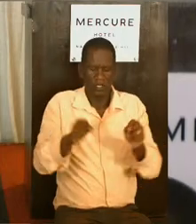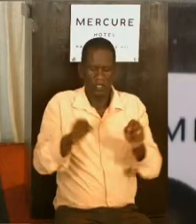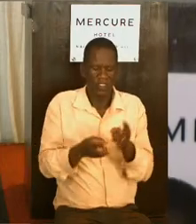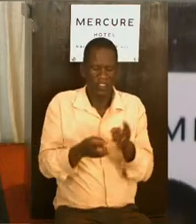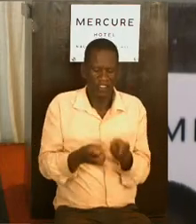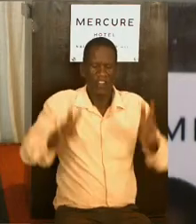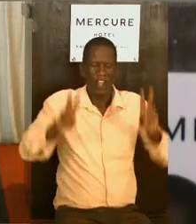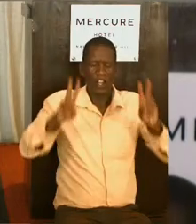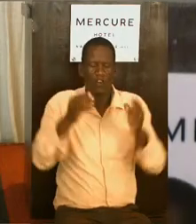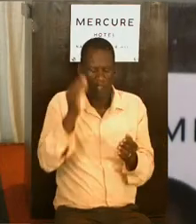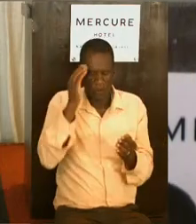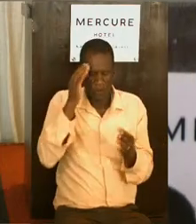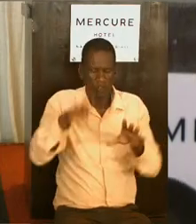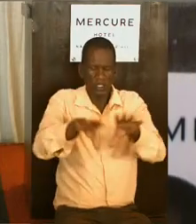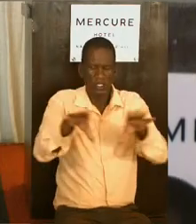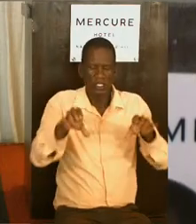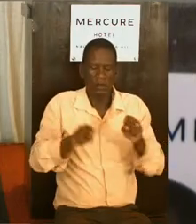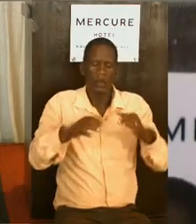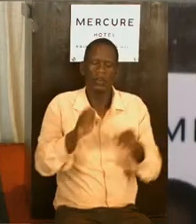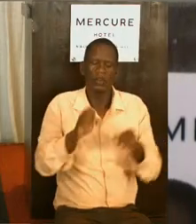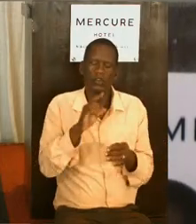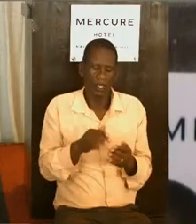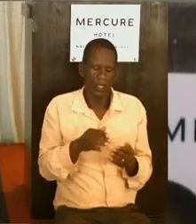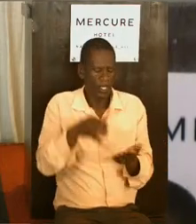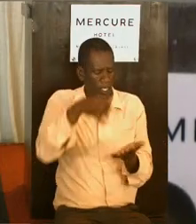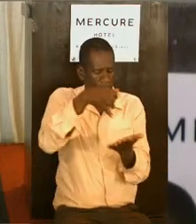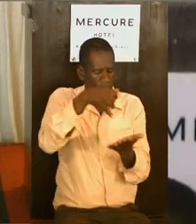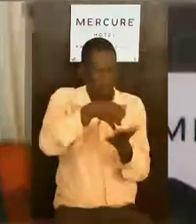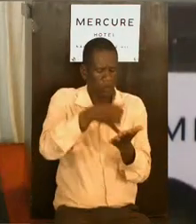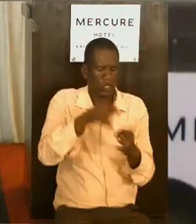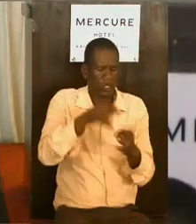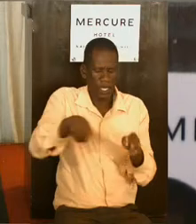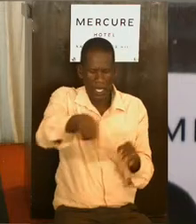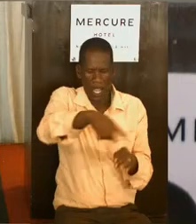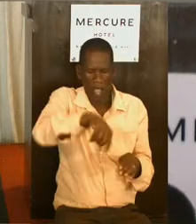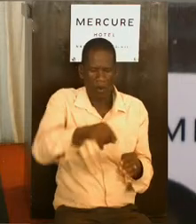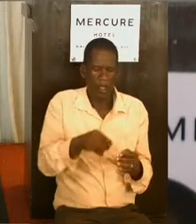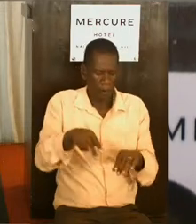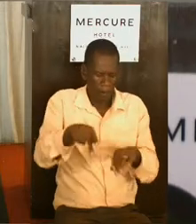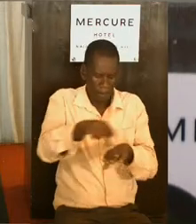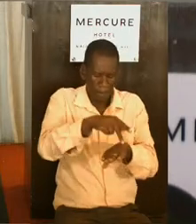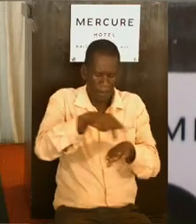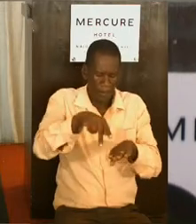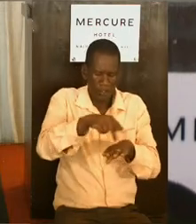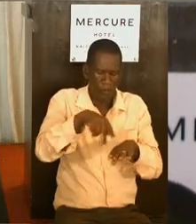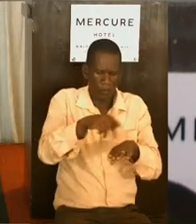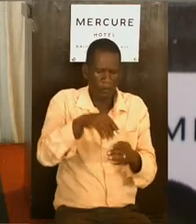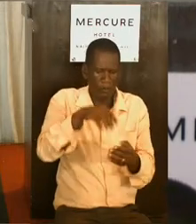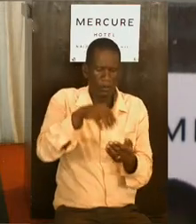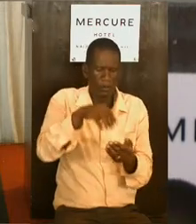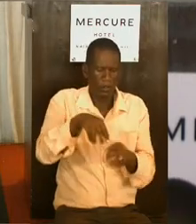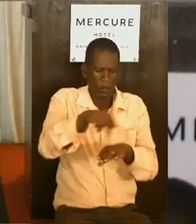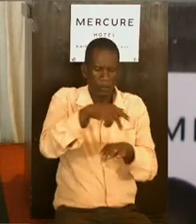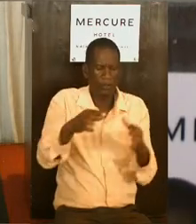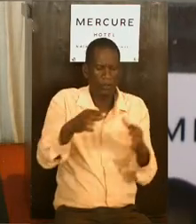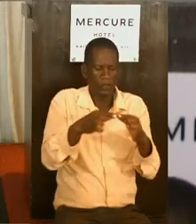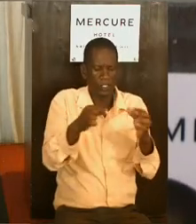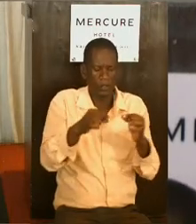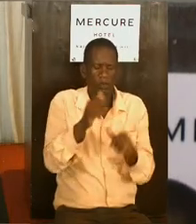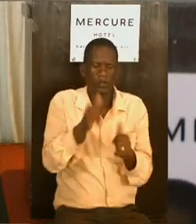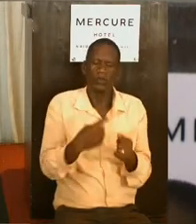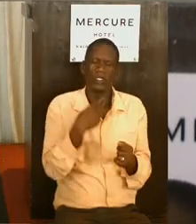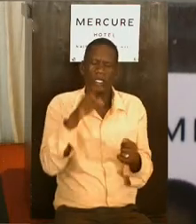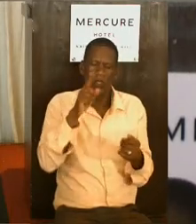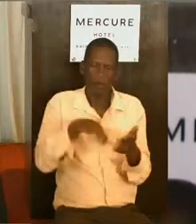be and it's captured in our very very principled uh positional statement that we